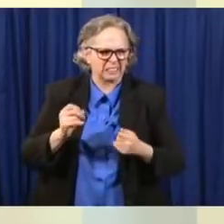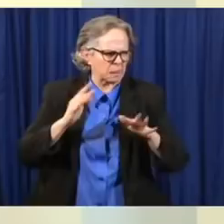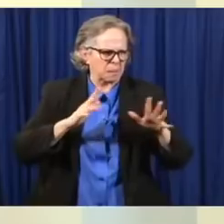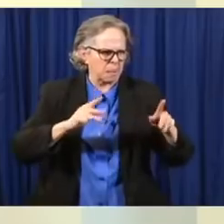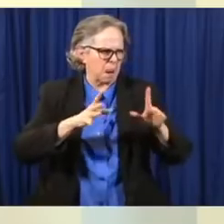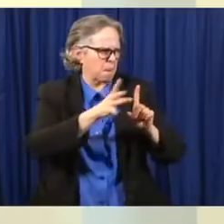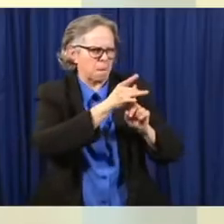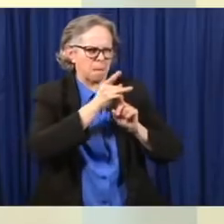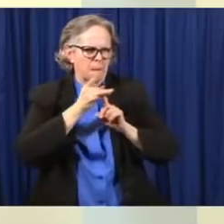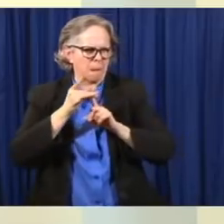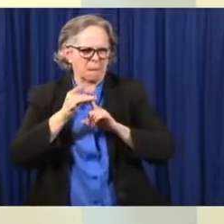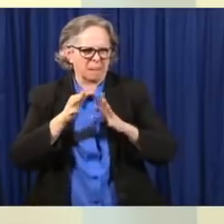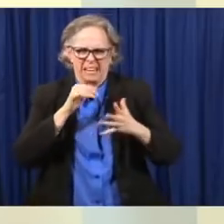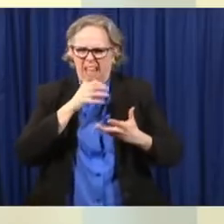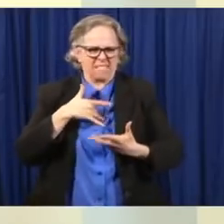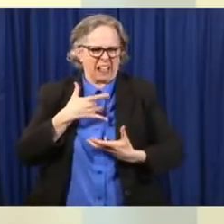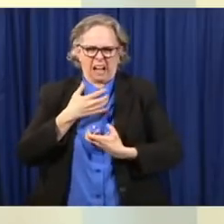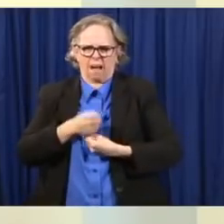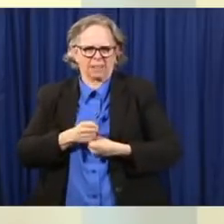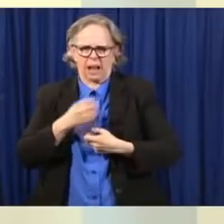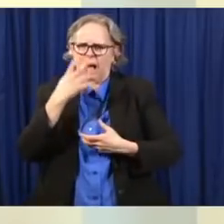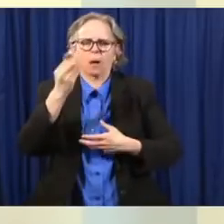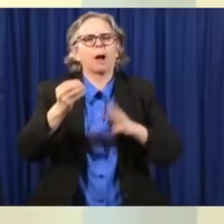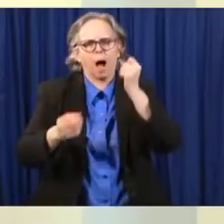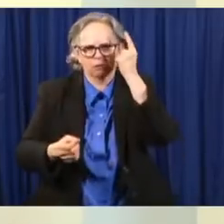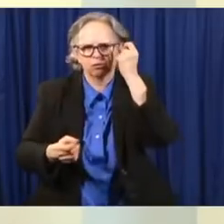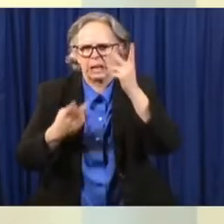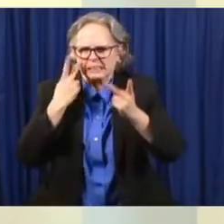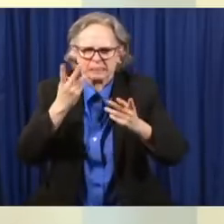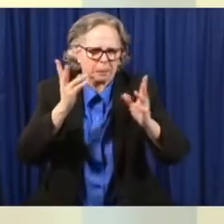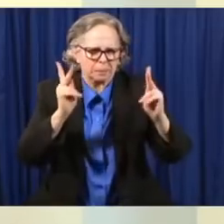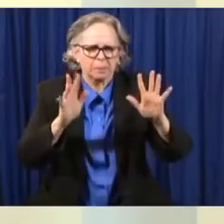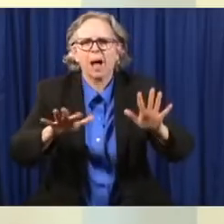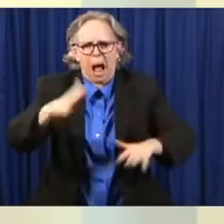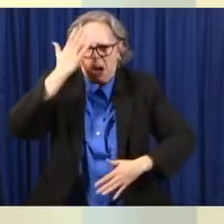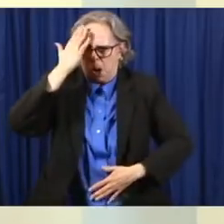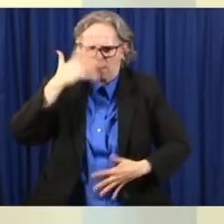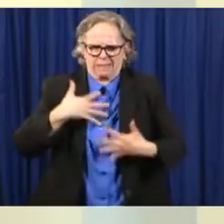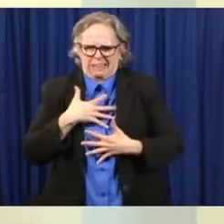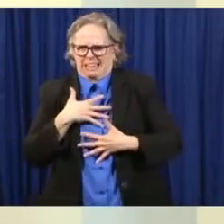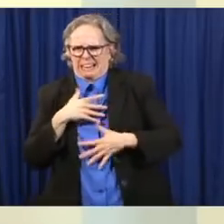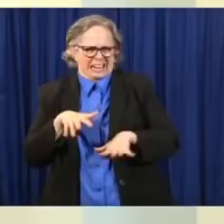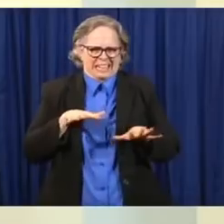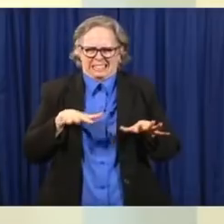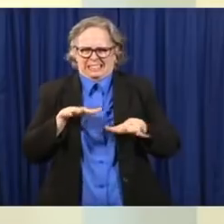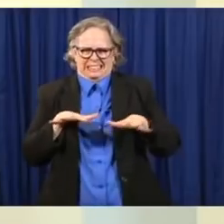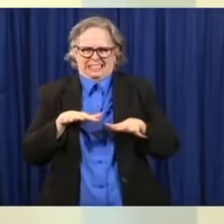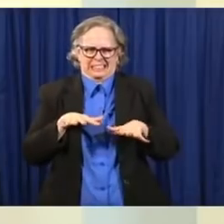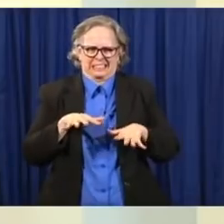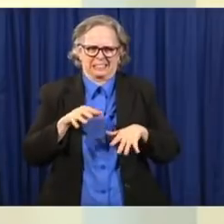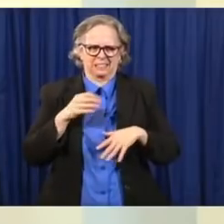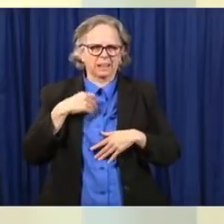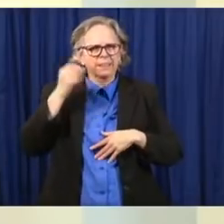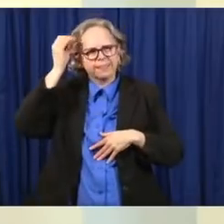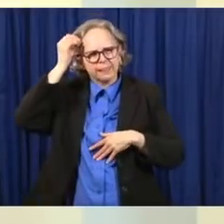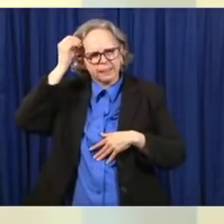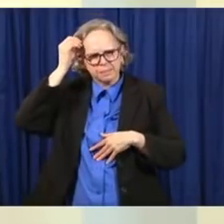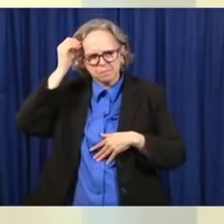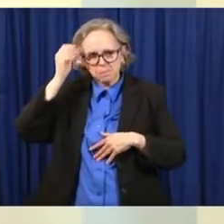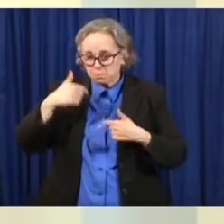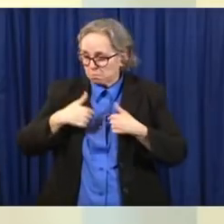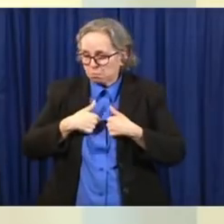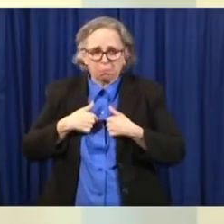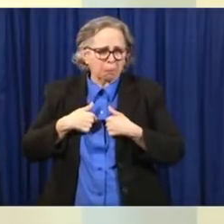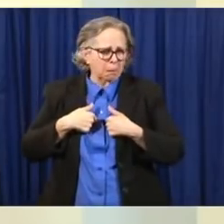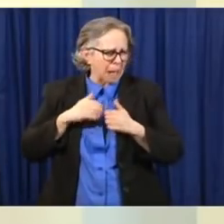all, we like to see these things, again, as all not interdependent too. And unfortunately, that